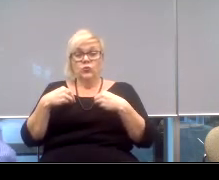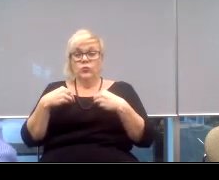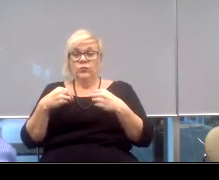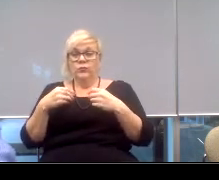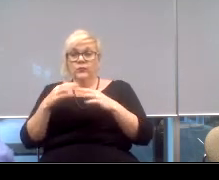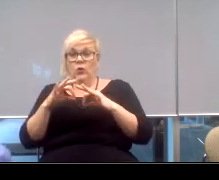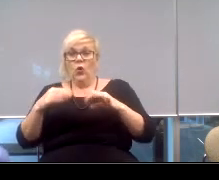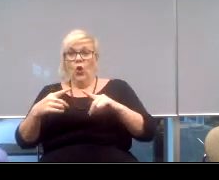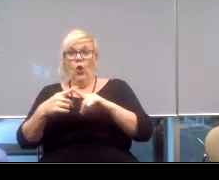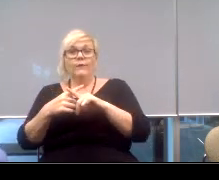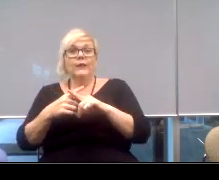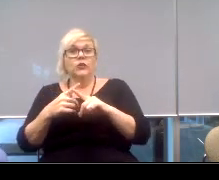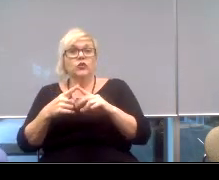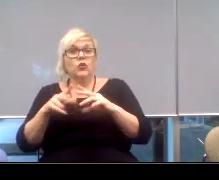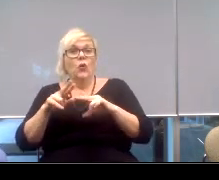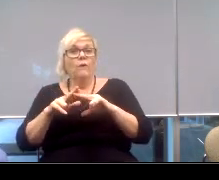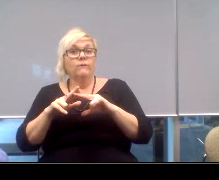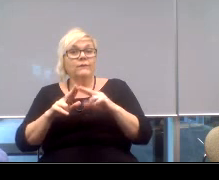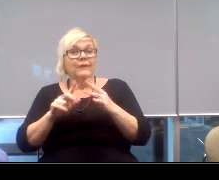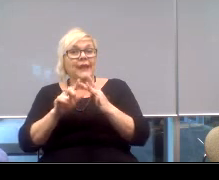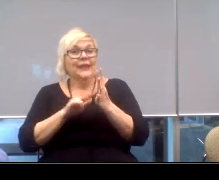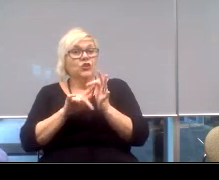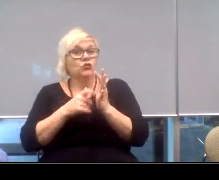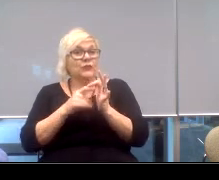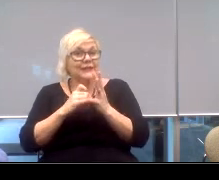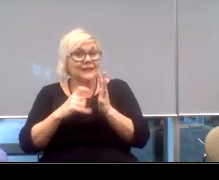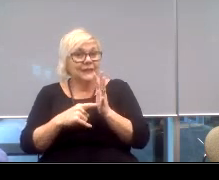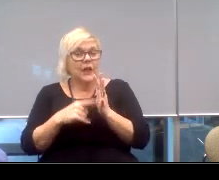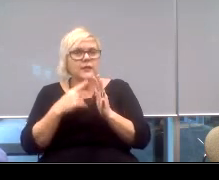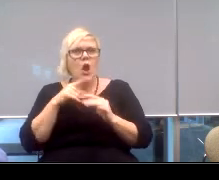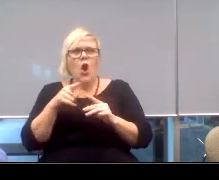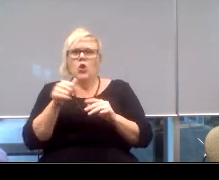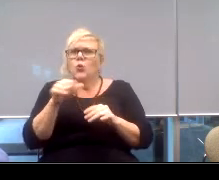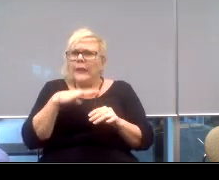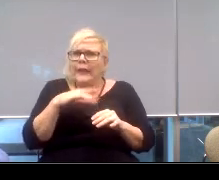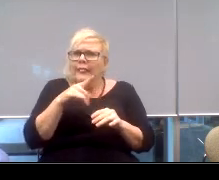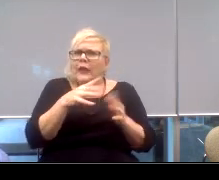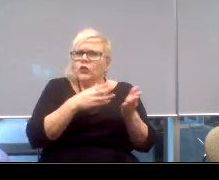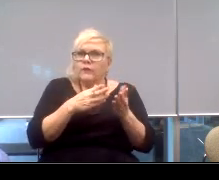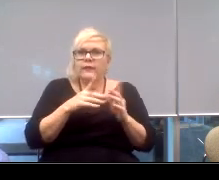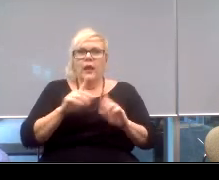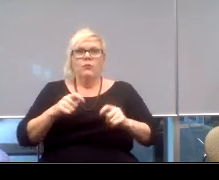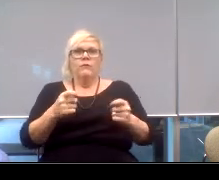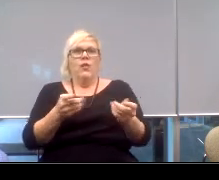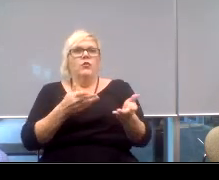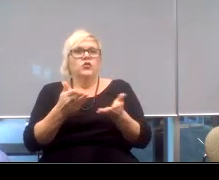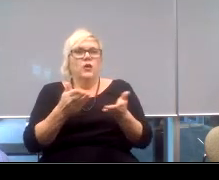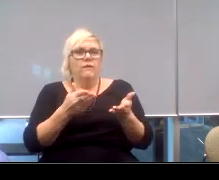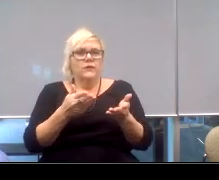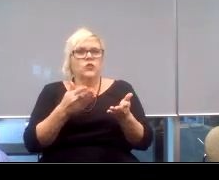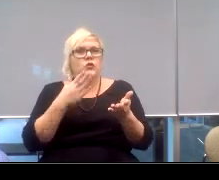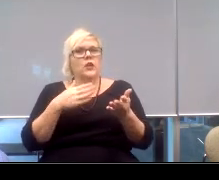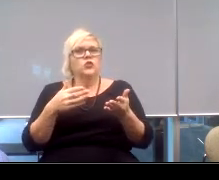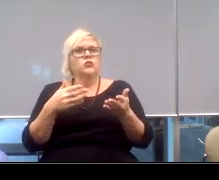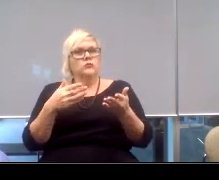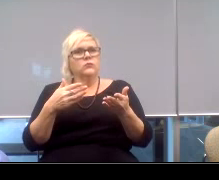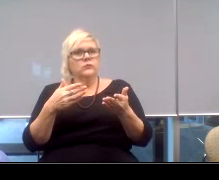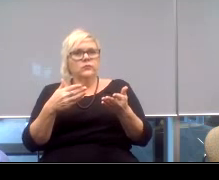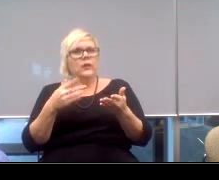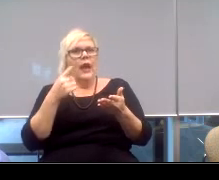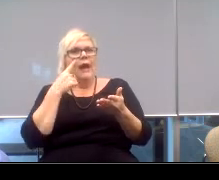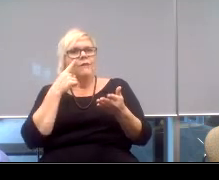about the appropriate service and then providing exactly that same service. And you need to perhaps go and have a look at the NDIS website for guidance.